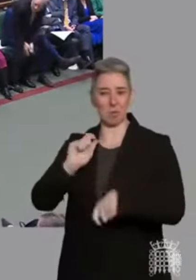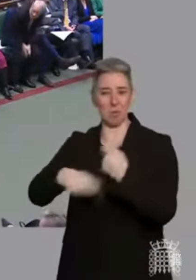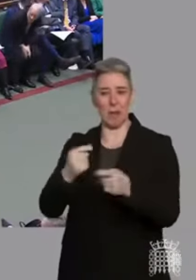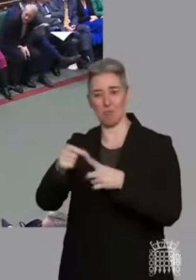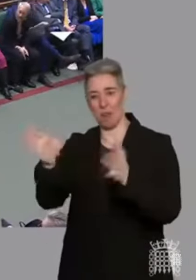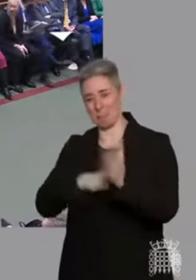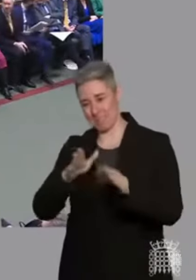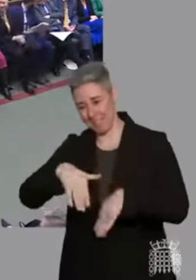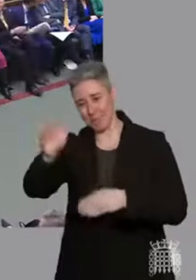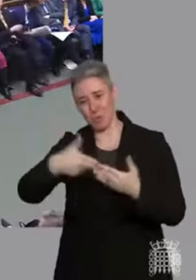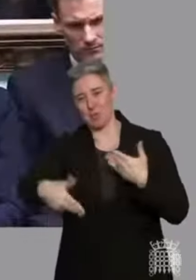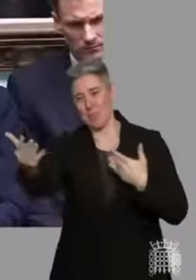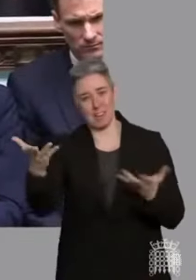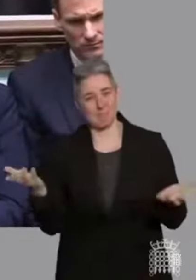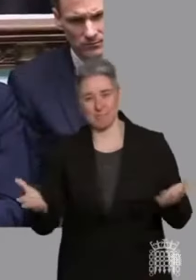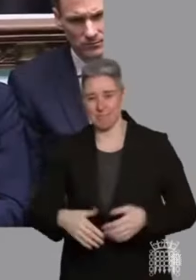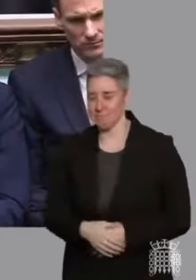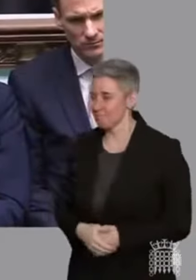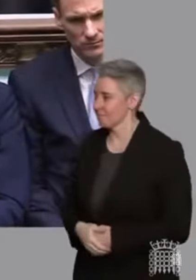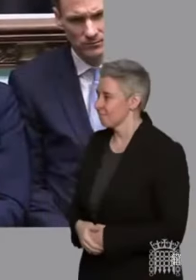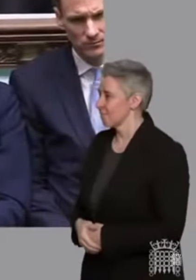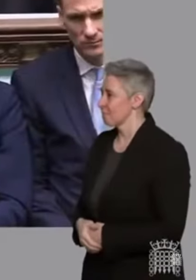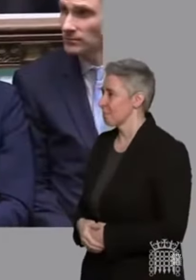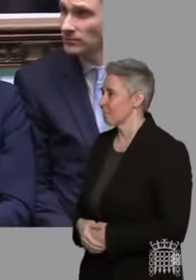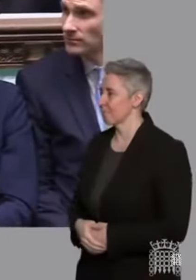Mr. Speaker, how can anyone believe